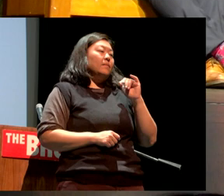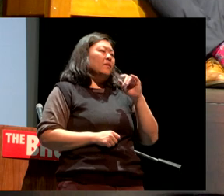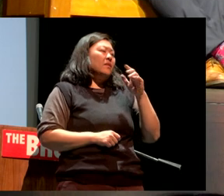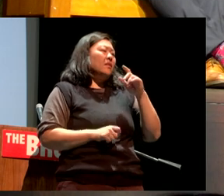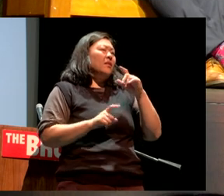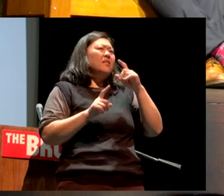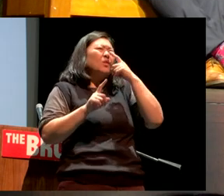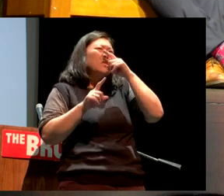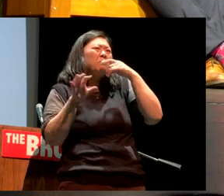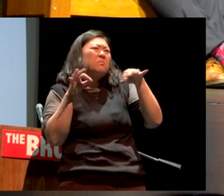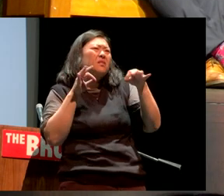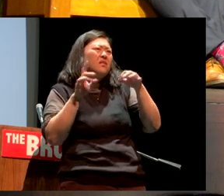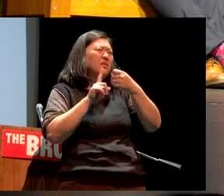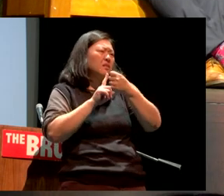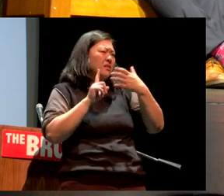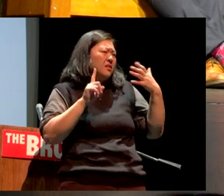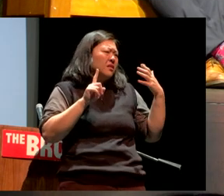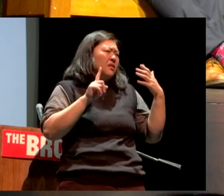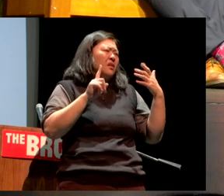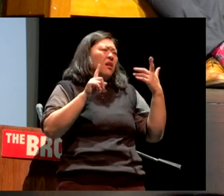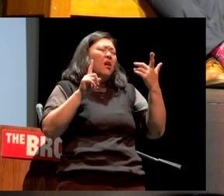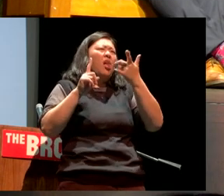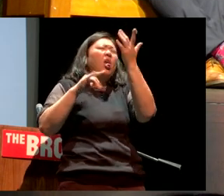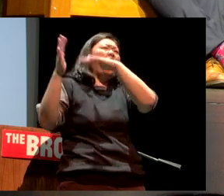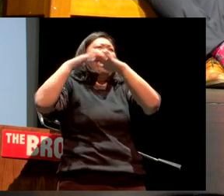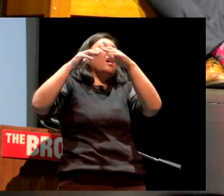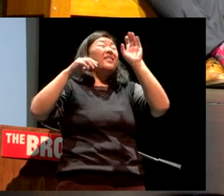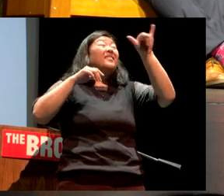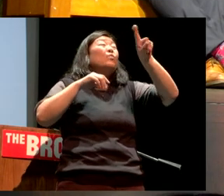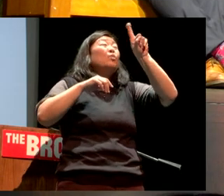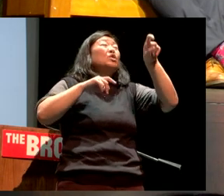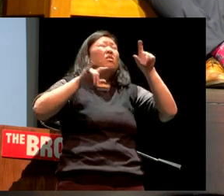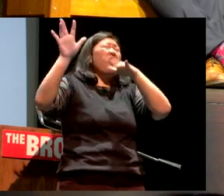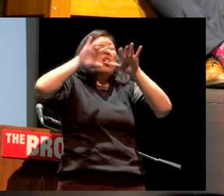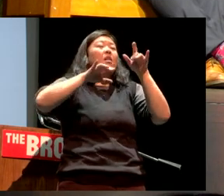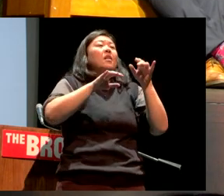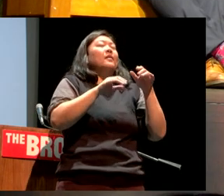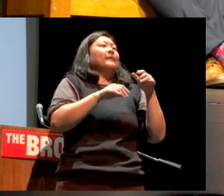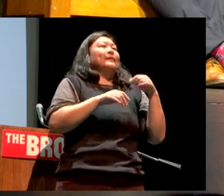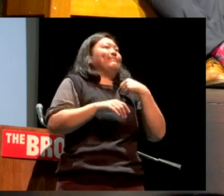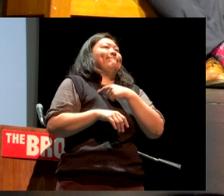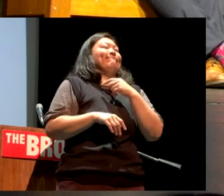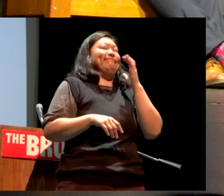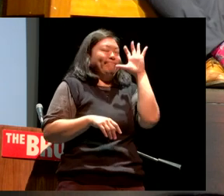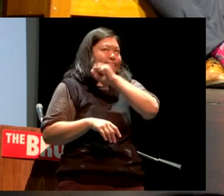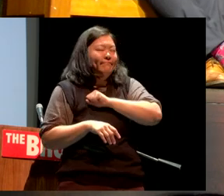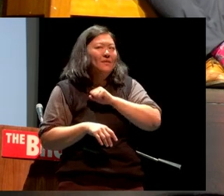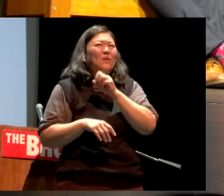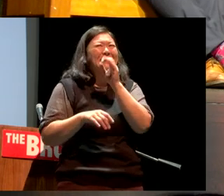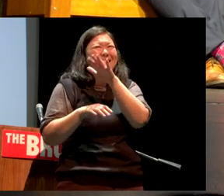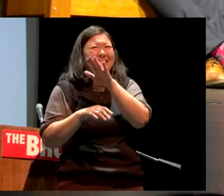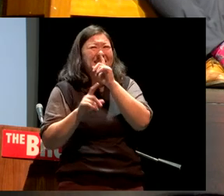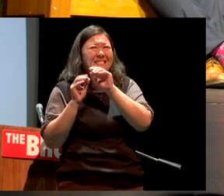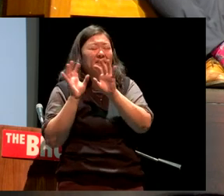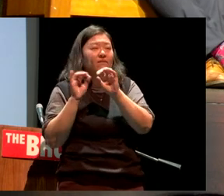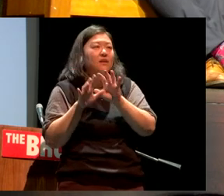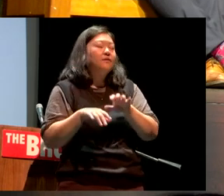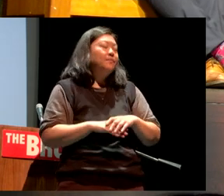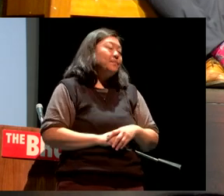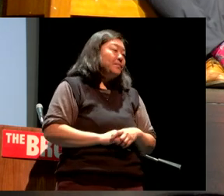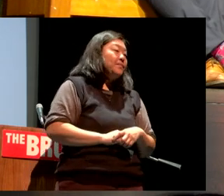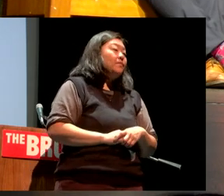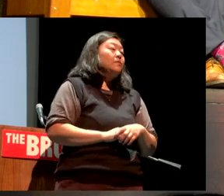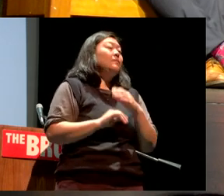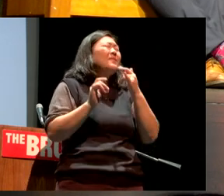game industry down the road. You got the question? Sorry, the impact of blockchain on the game industry.